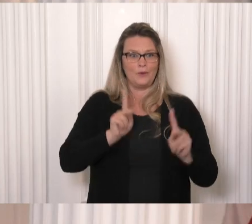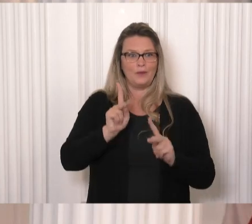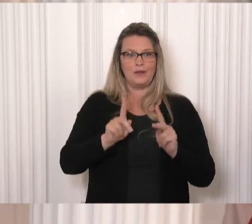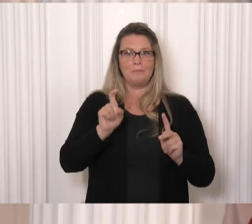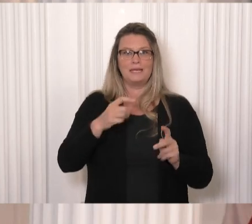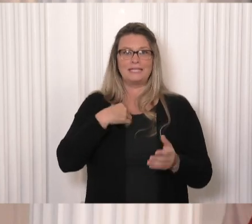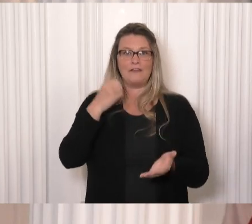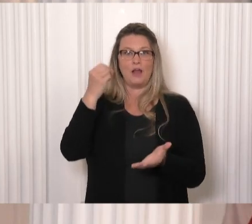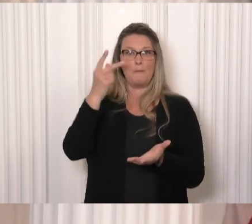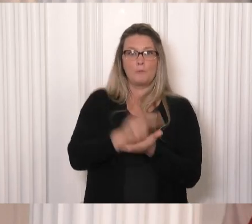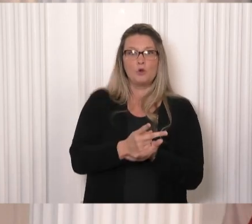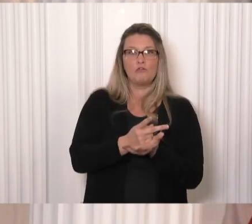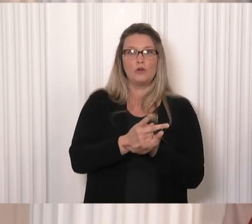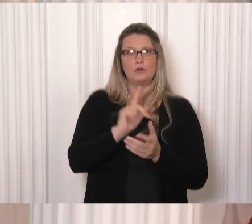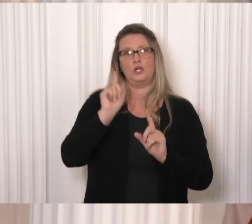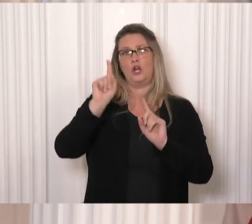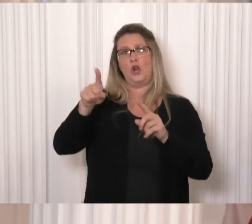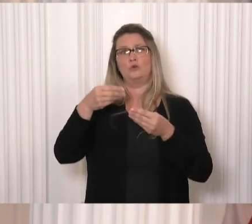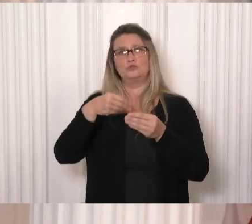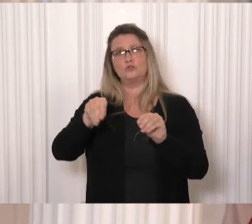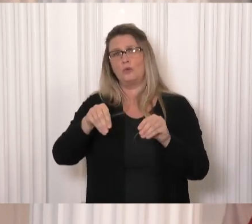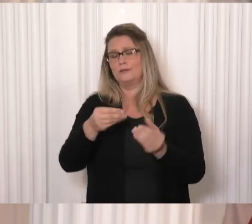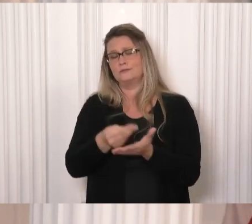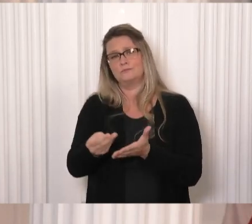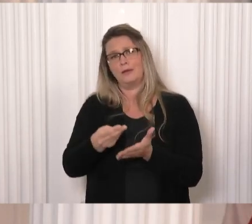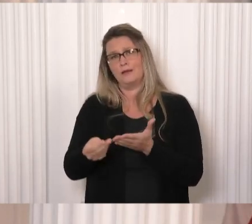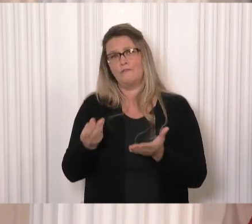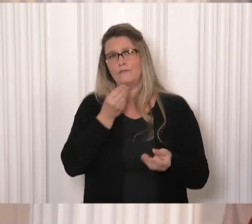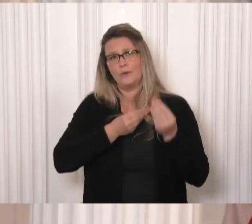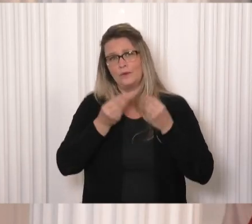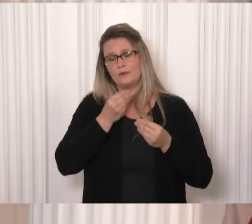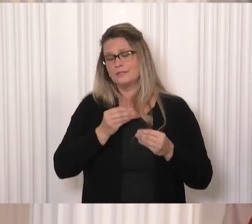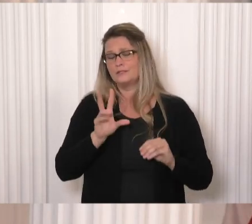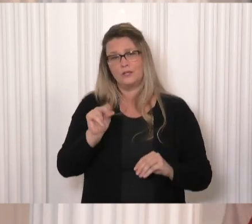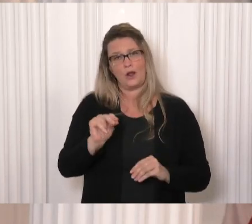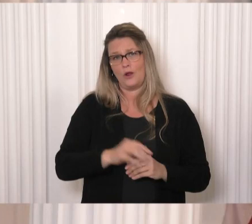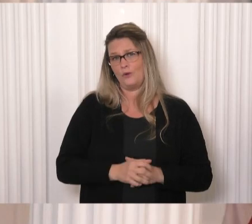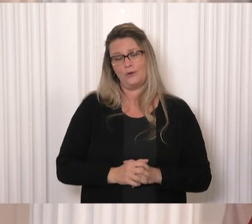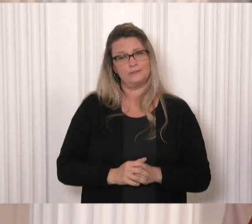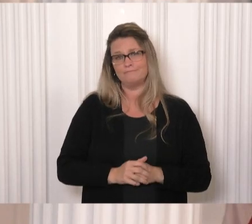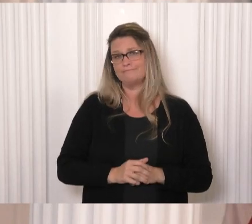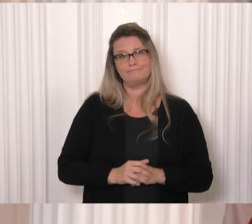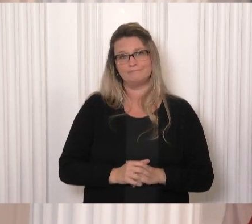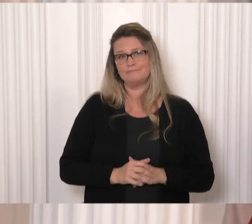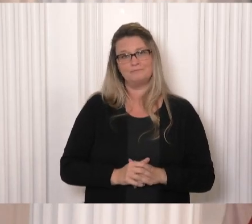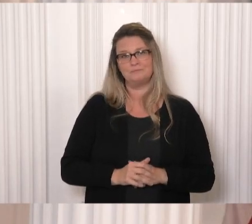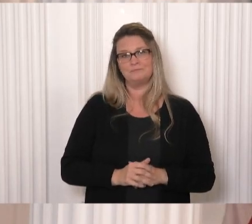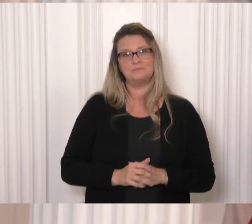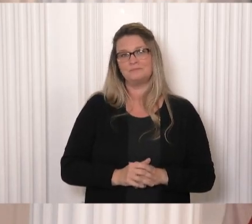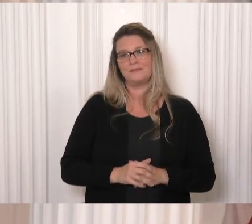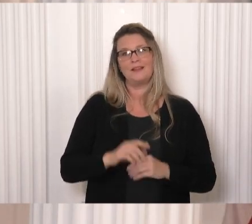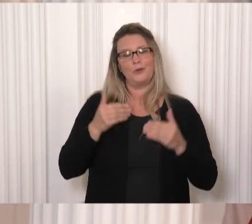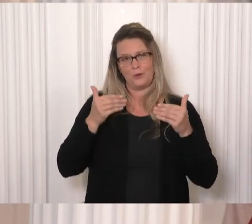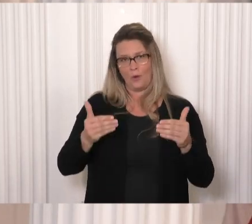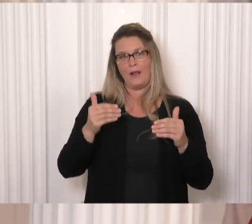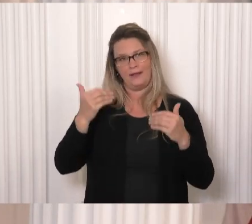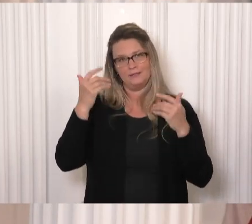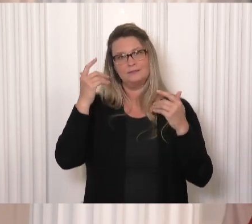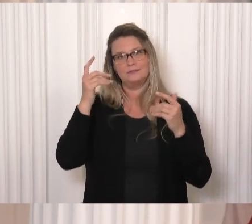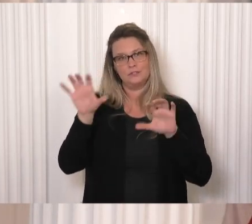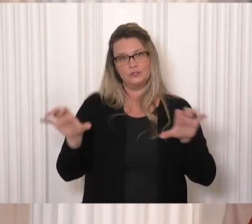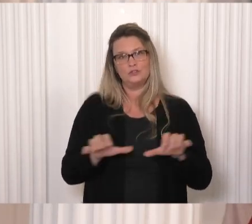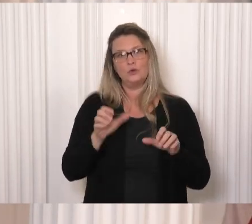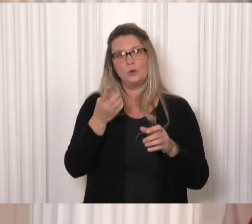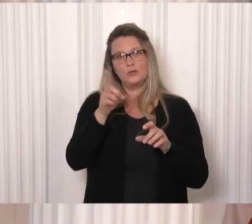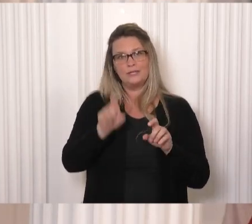approval to go somewhere. It's basically common sense in terms of what an individual needs to keep their family fed and to keep their